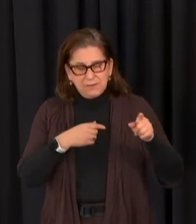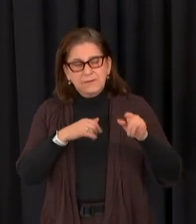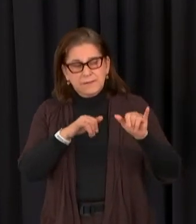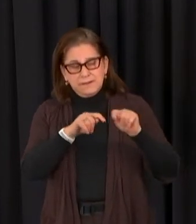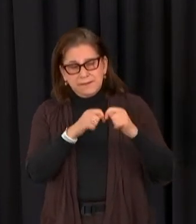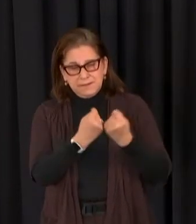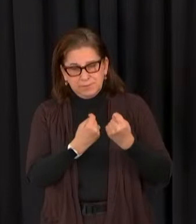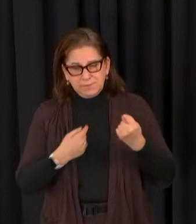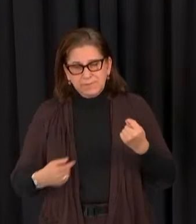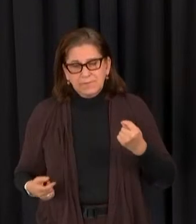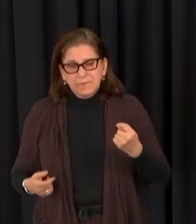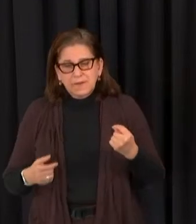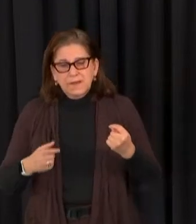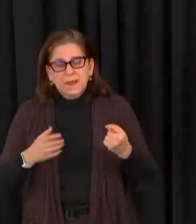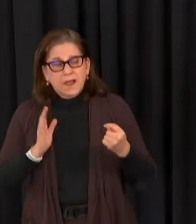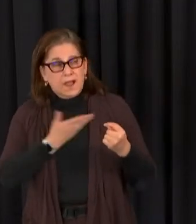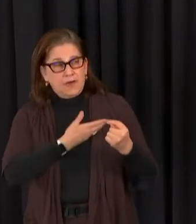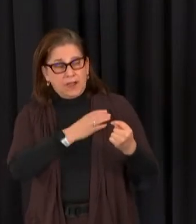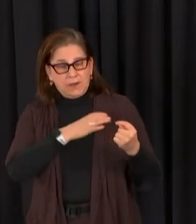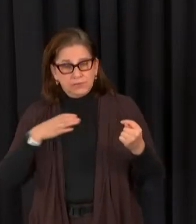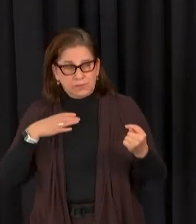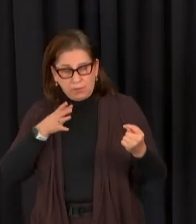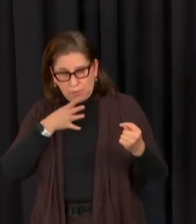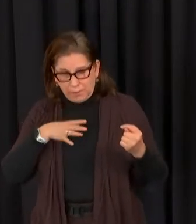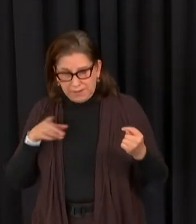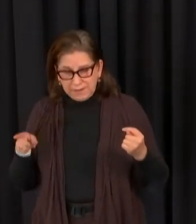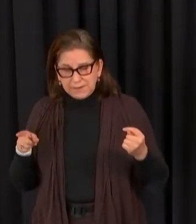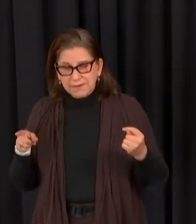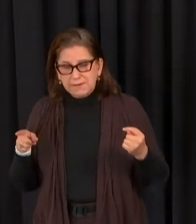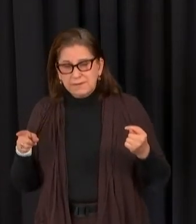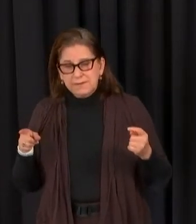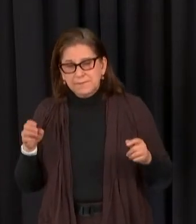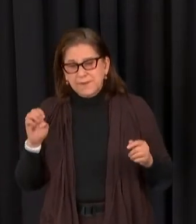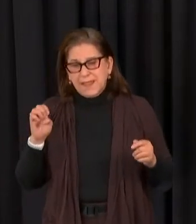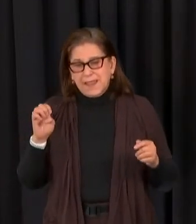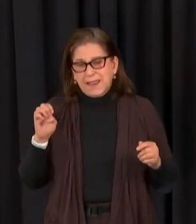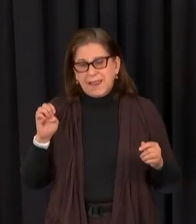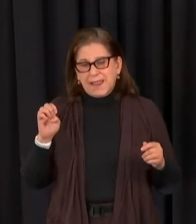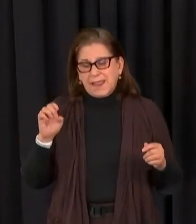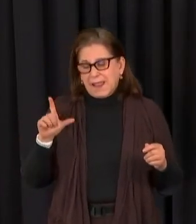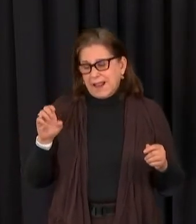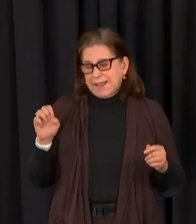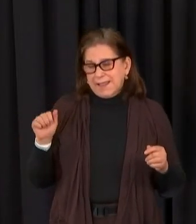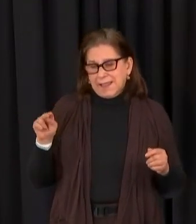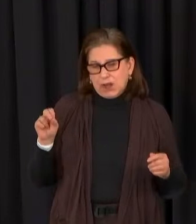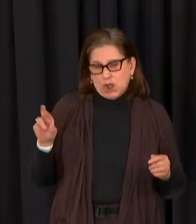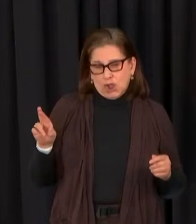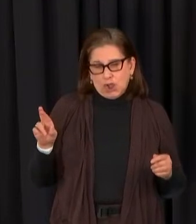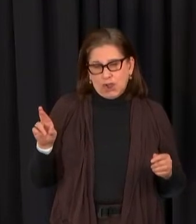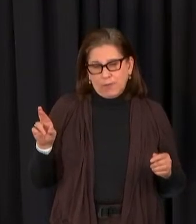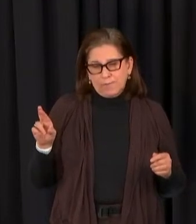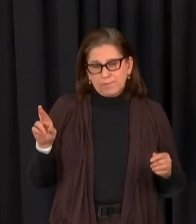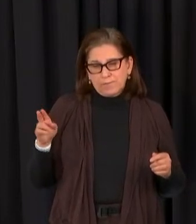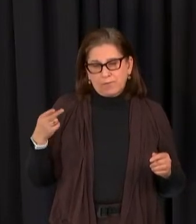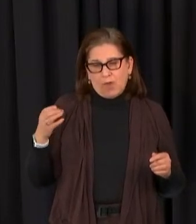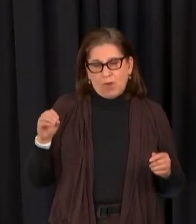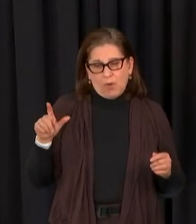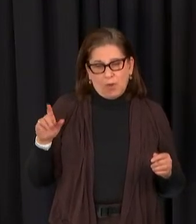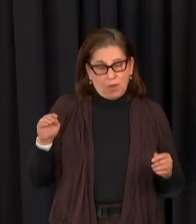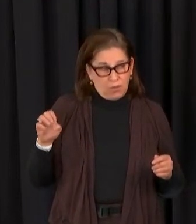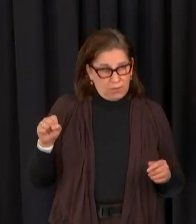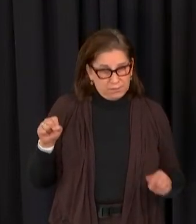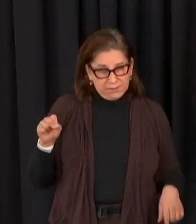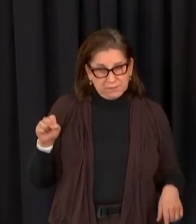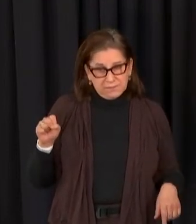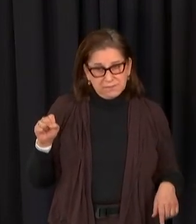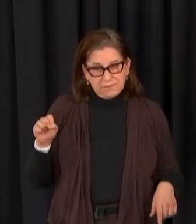of course our Congresswoman has worked extremely hard. But I have to say, the commitment from